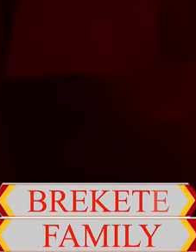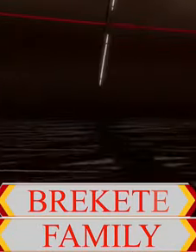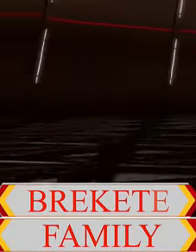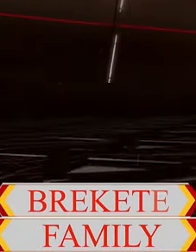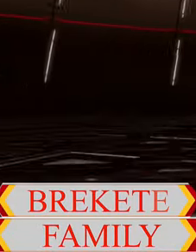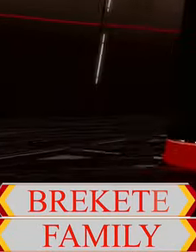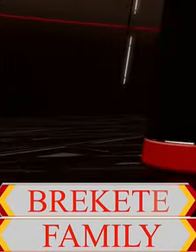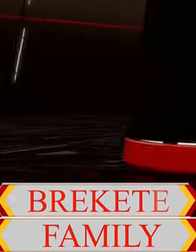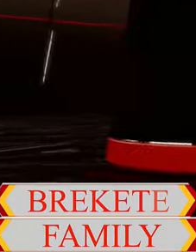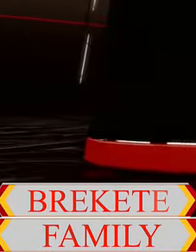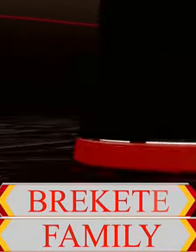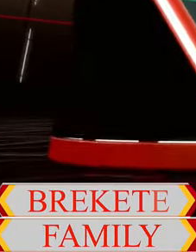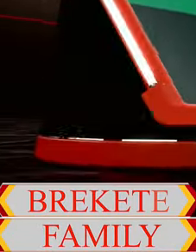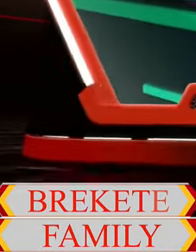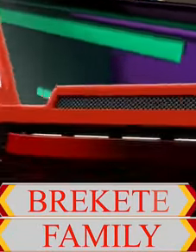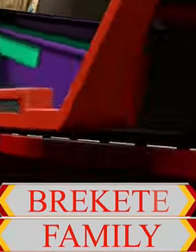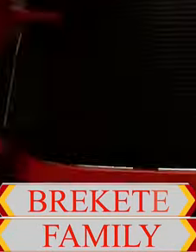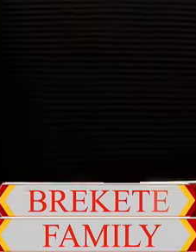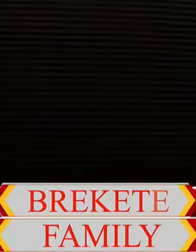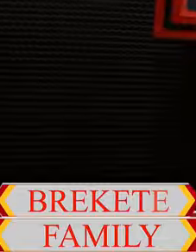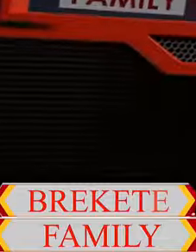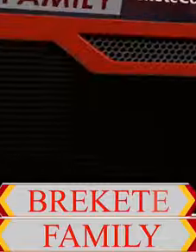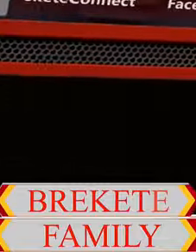When you see